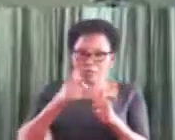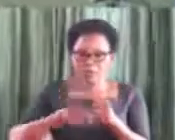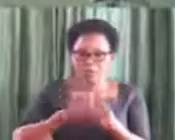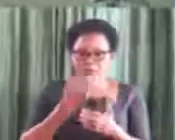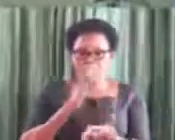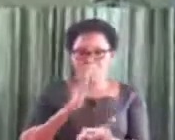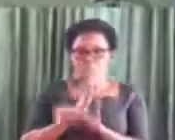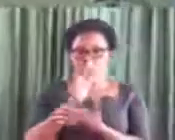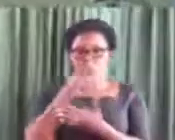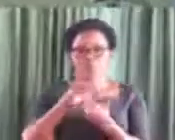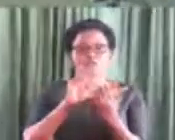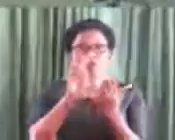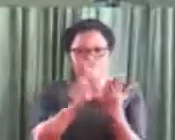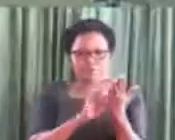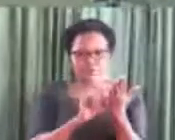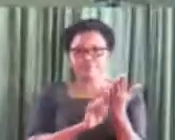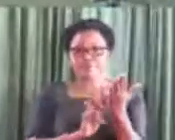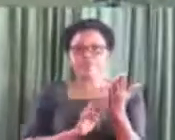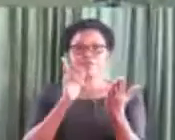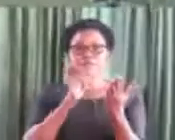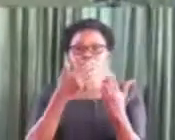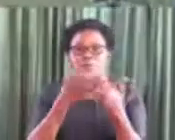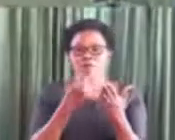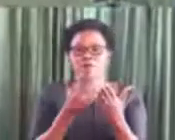have looked at before you came here,